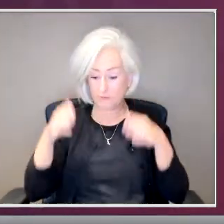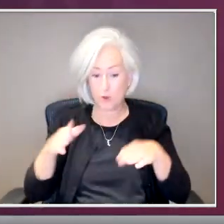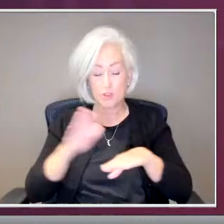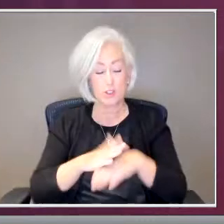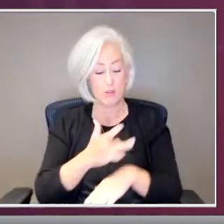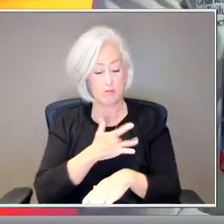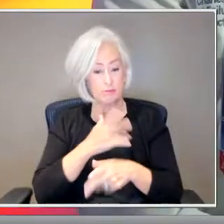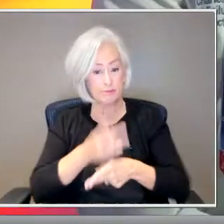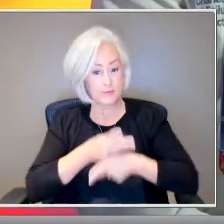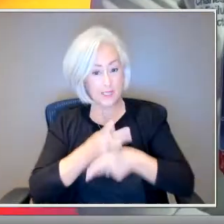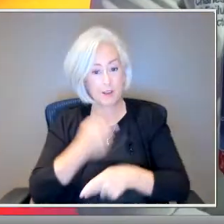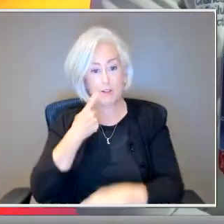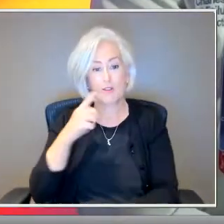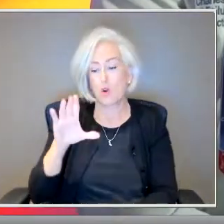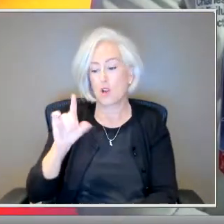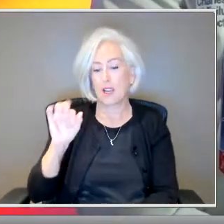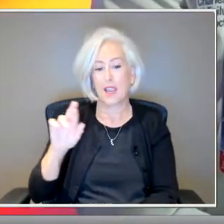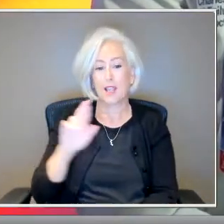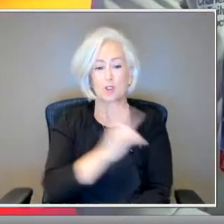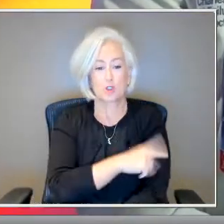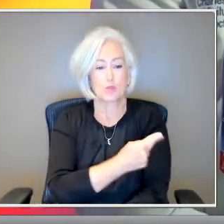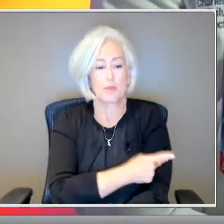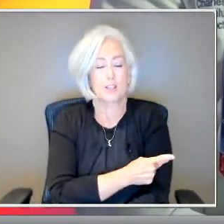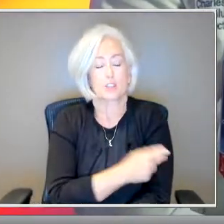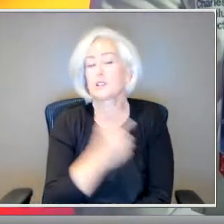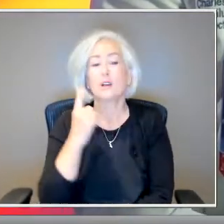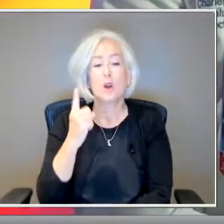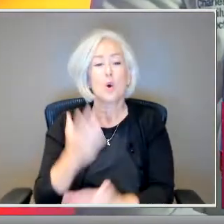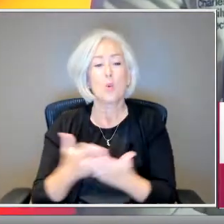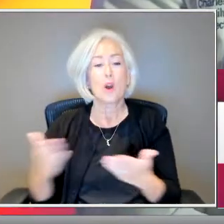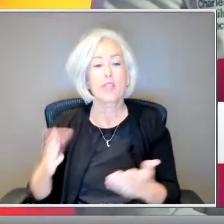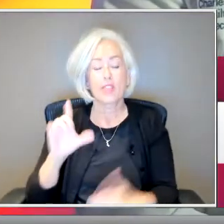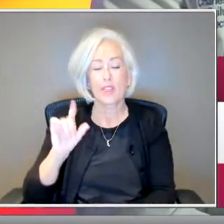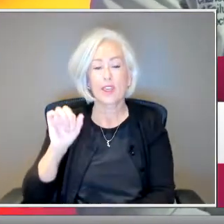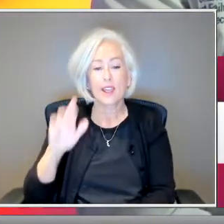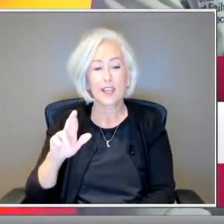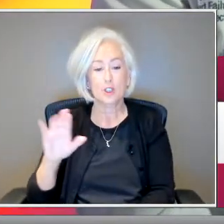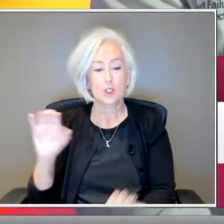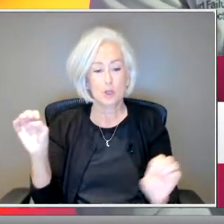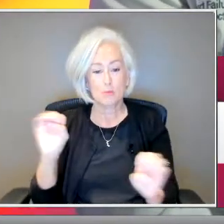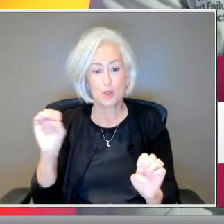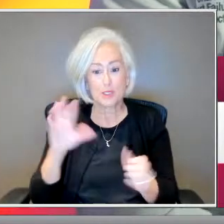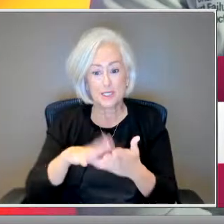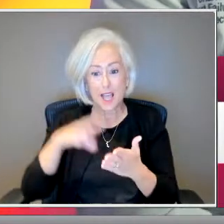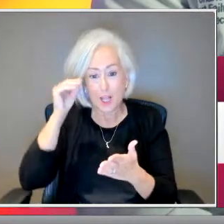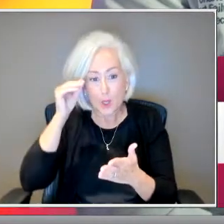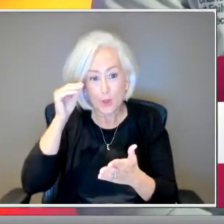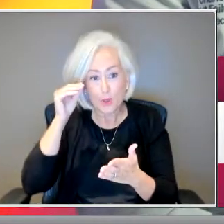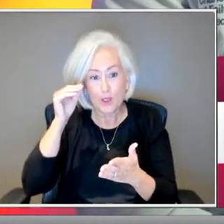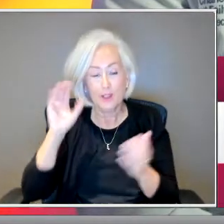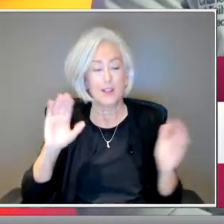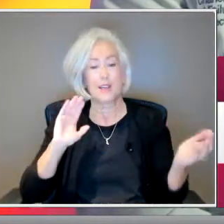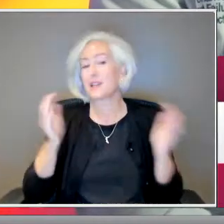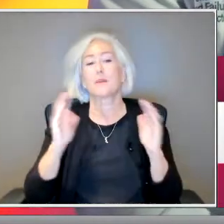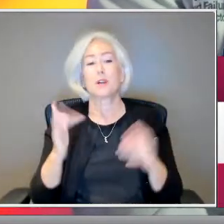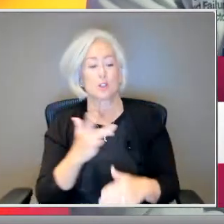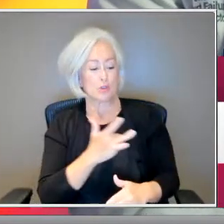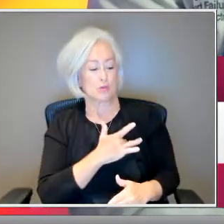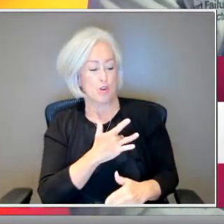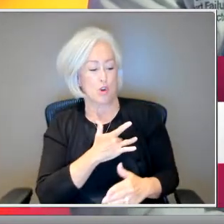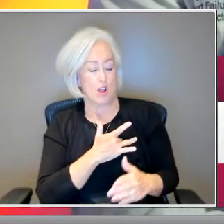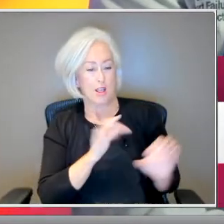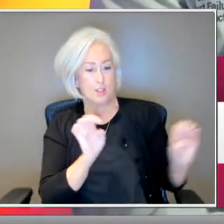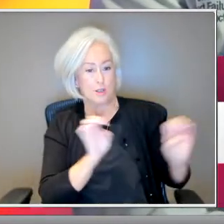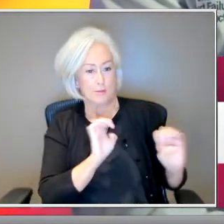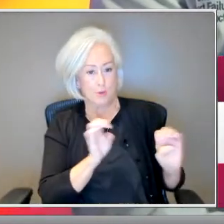cancer patients. And one of the things about cancer emergencies that I've learned, as opposed to cardiology emergencies, you